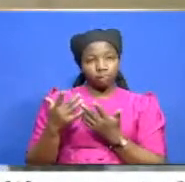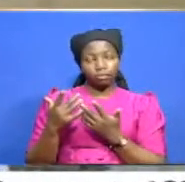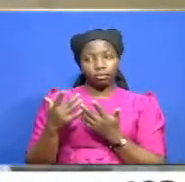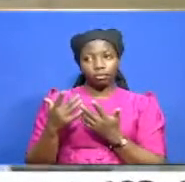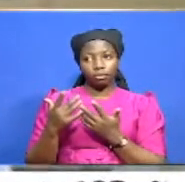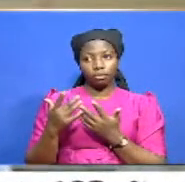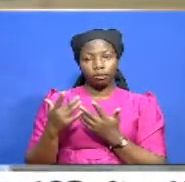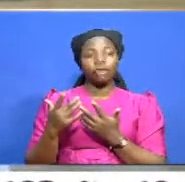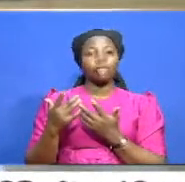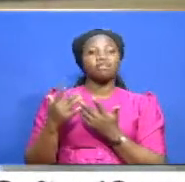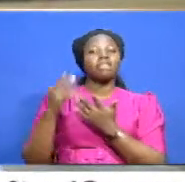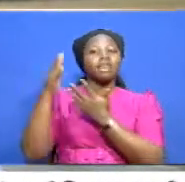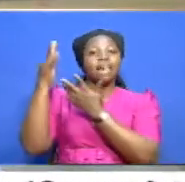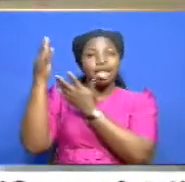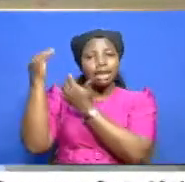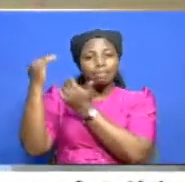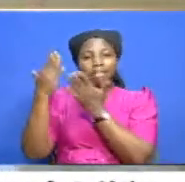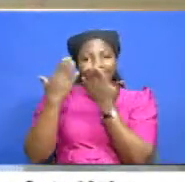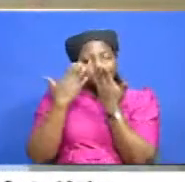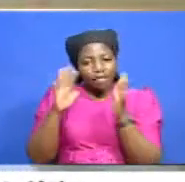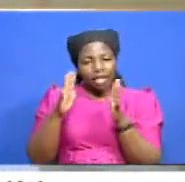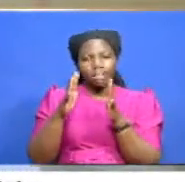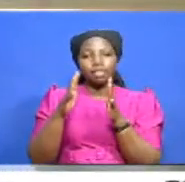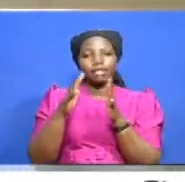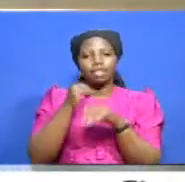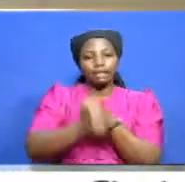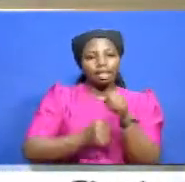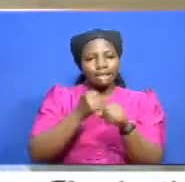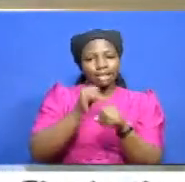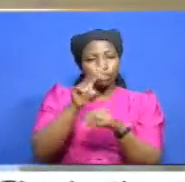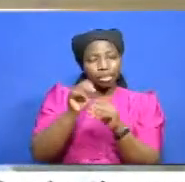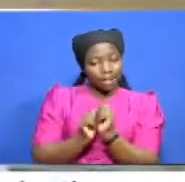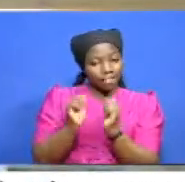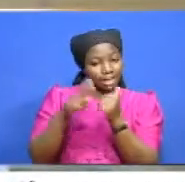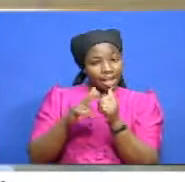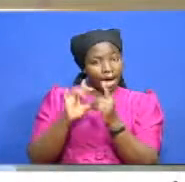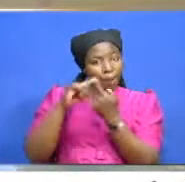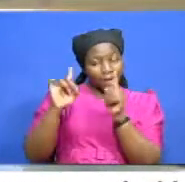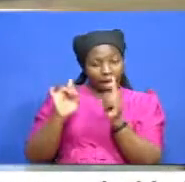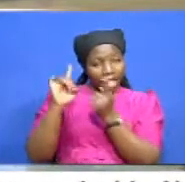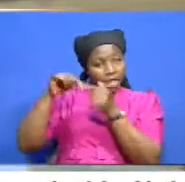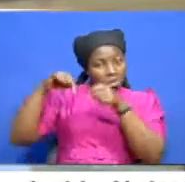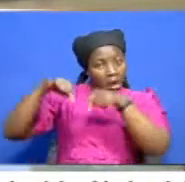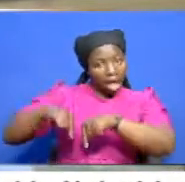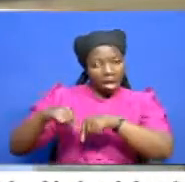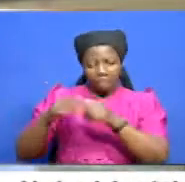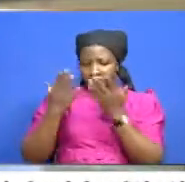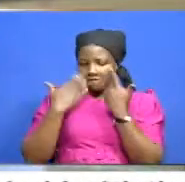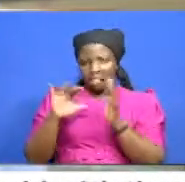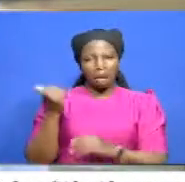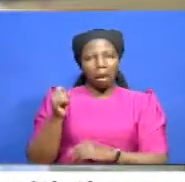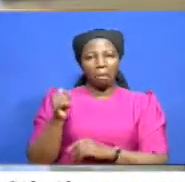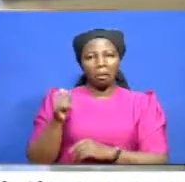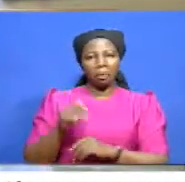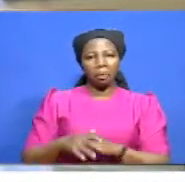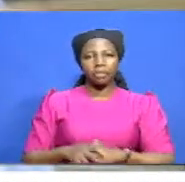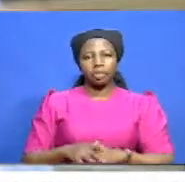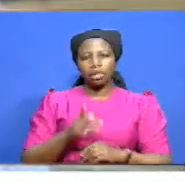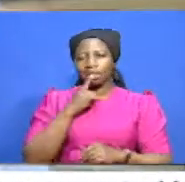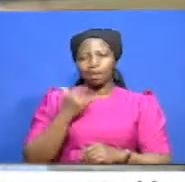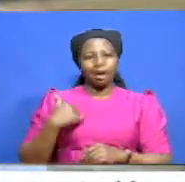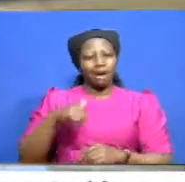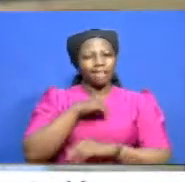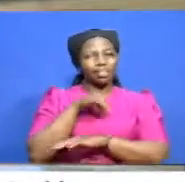it was initially to be completed 2017, but by now it has not been completed. So we are asking